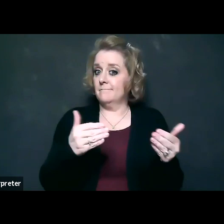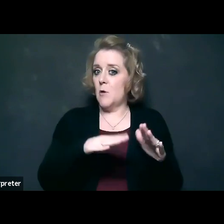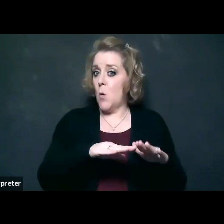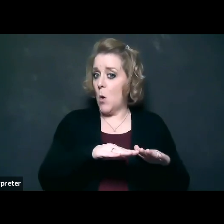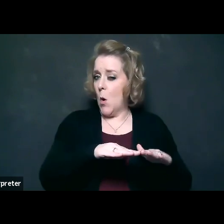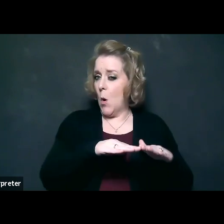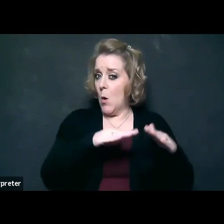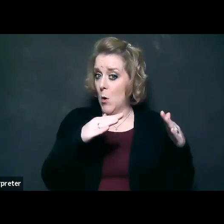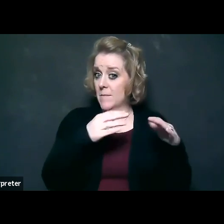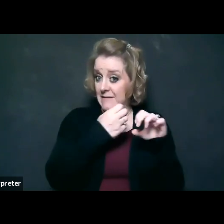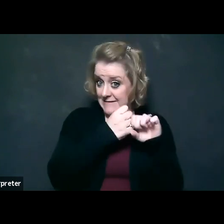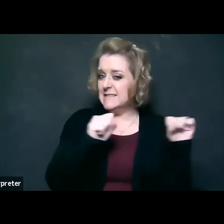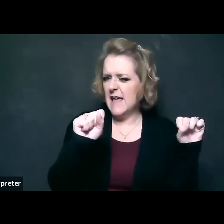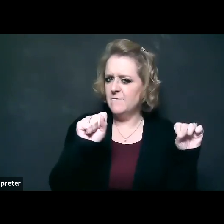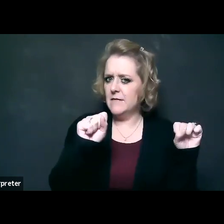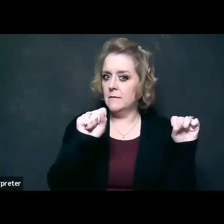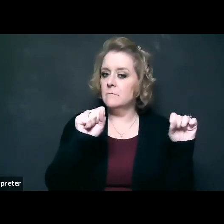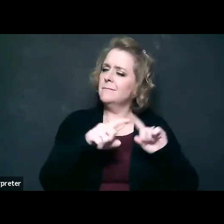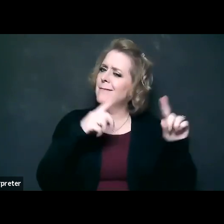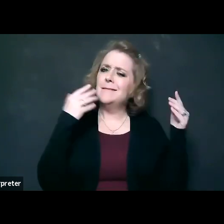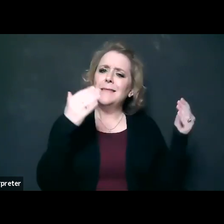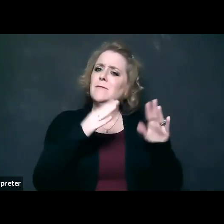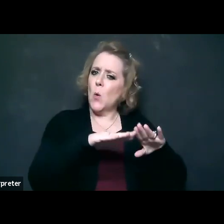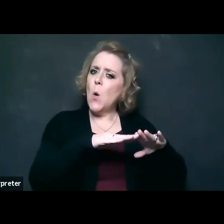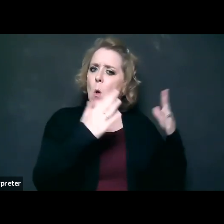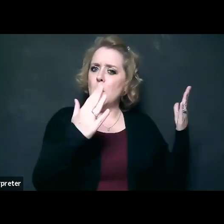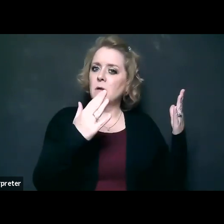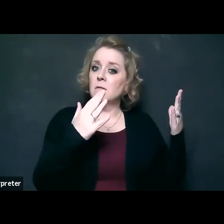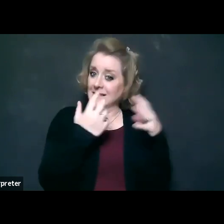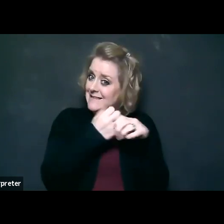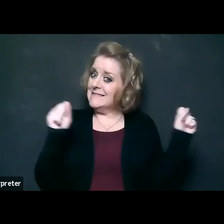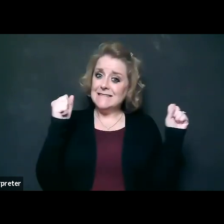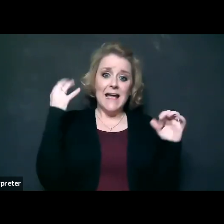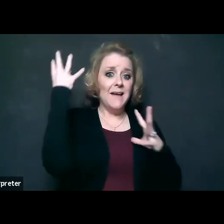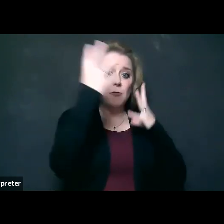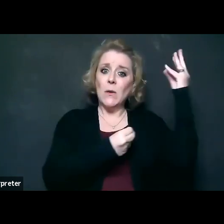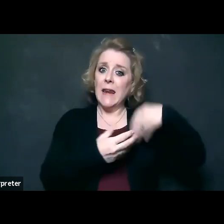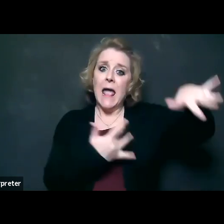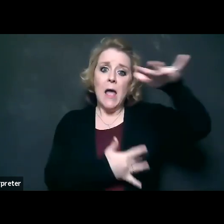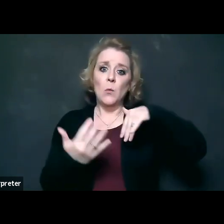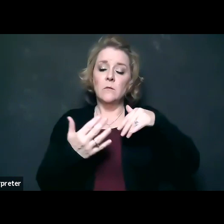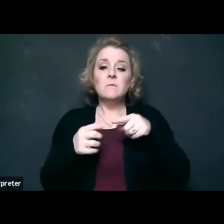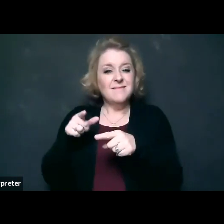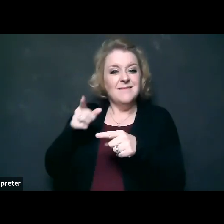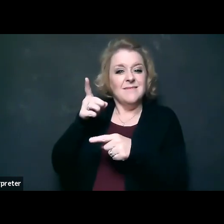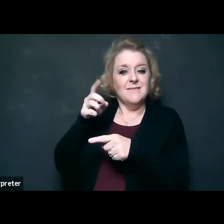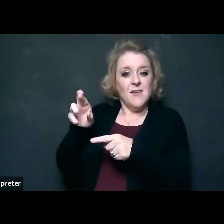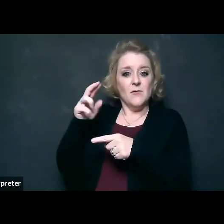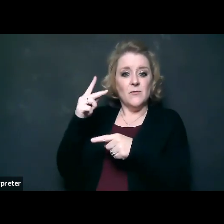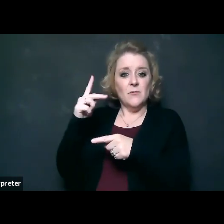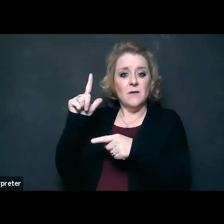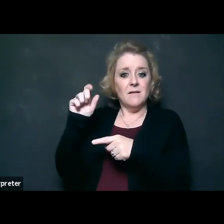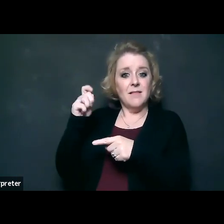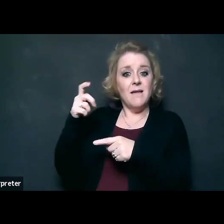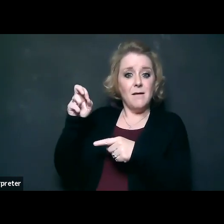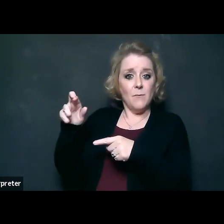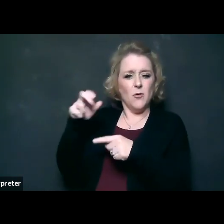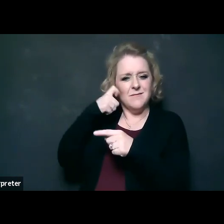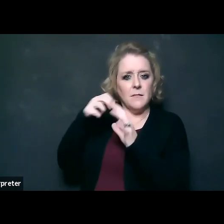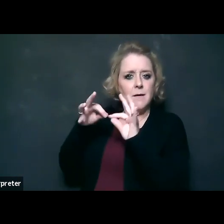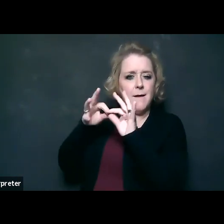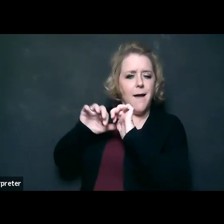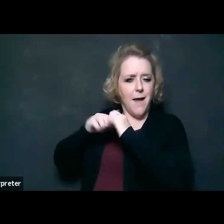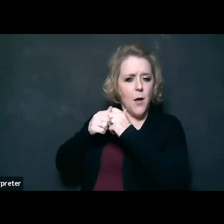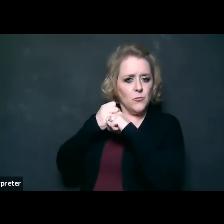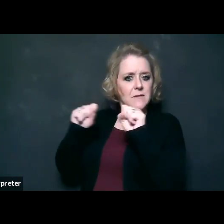let's reopen. It is safe to get out. Dr. Klepper shared some ideas about how to safely leave your home, but let's get out. Let's visit